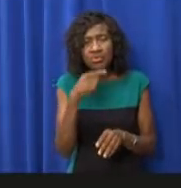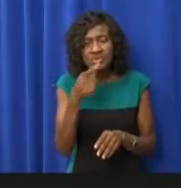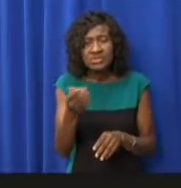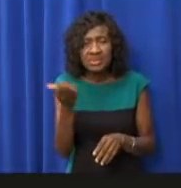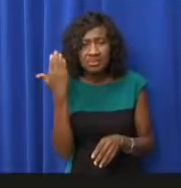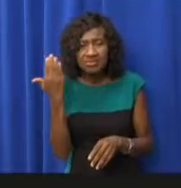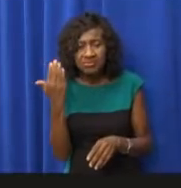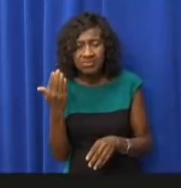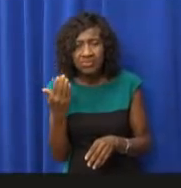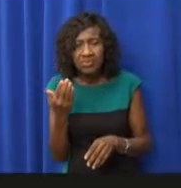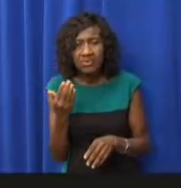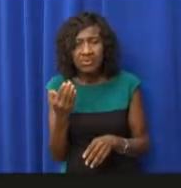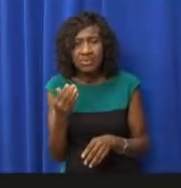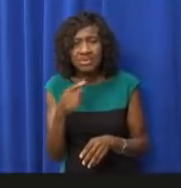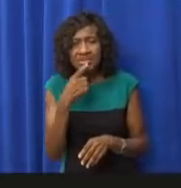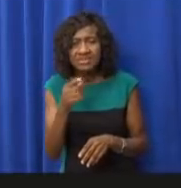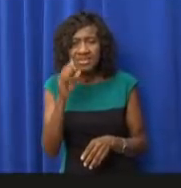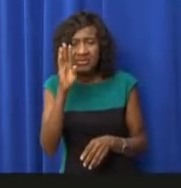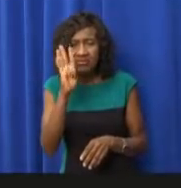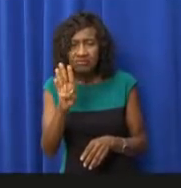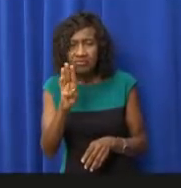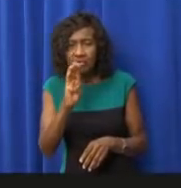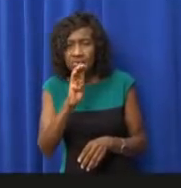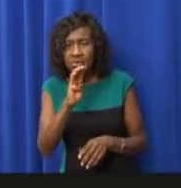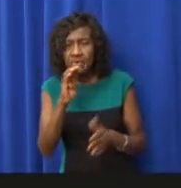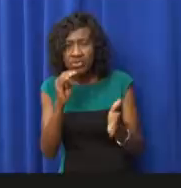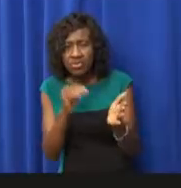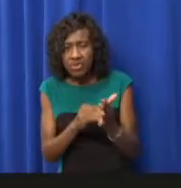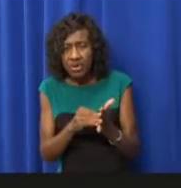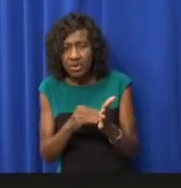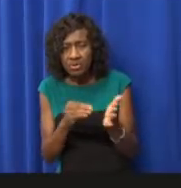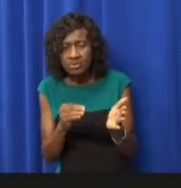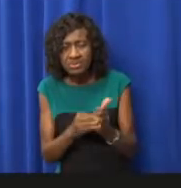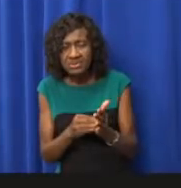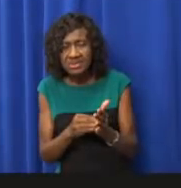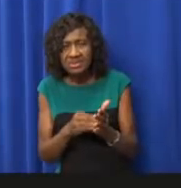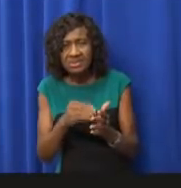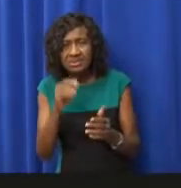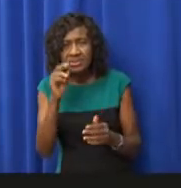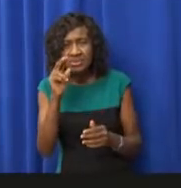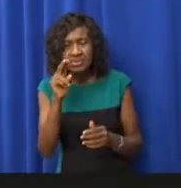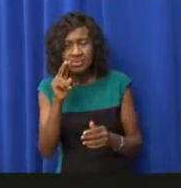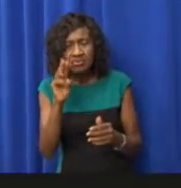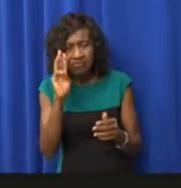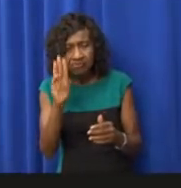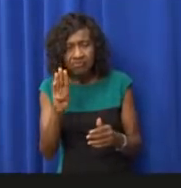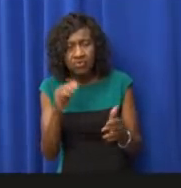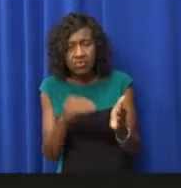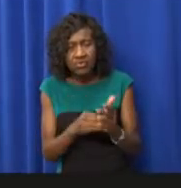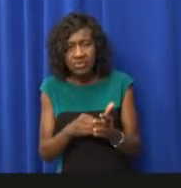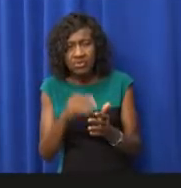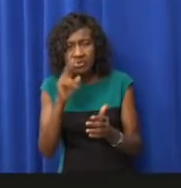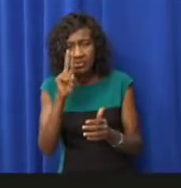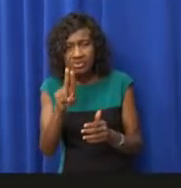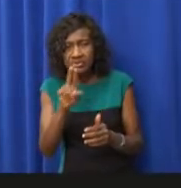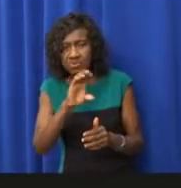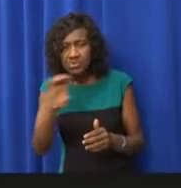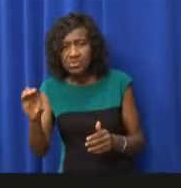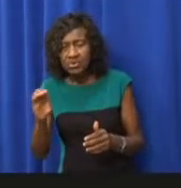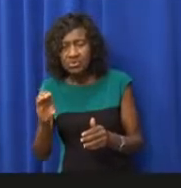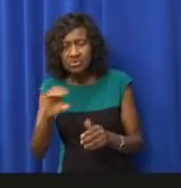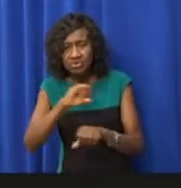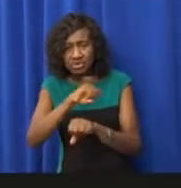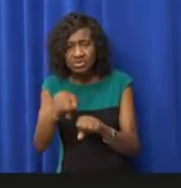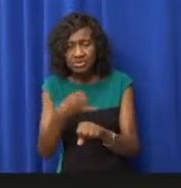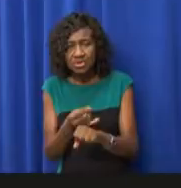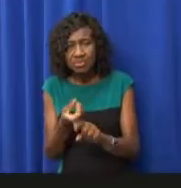that there were at least 4,200 jobs dependent just on cruise tourism. Mm-hmm. So that would suggest that there